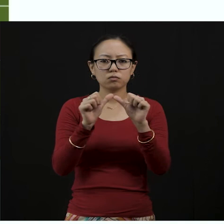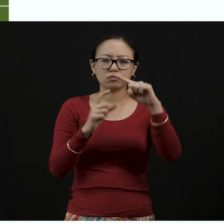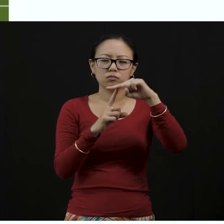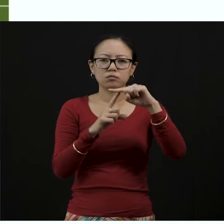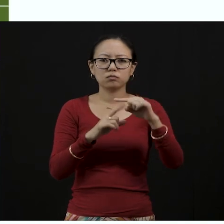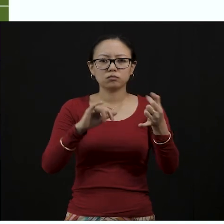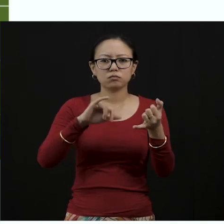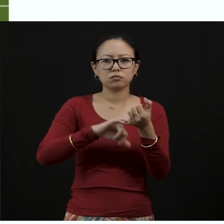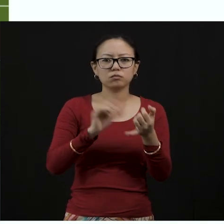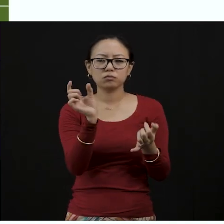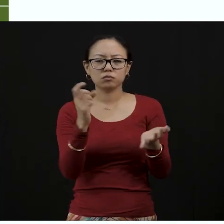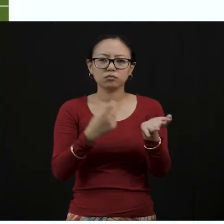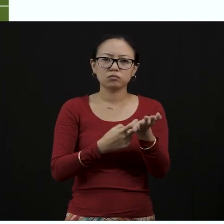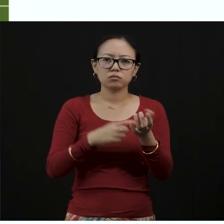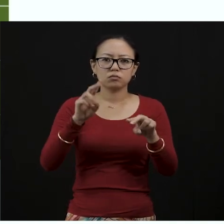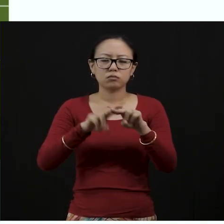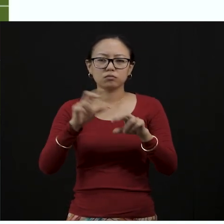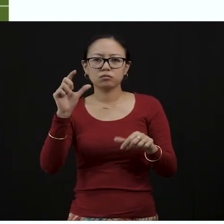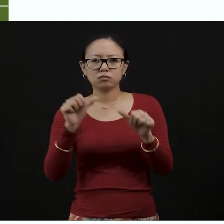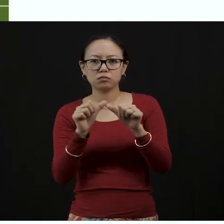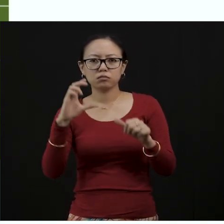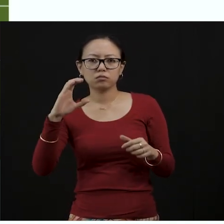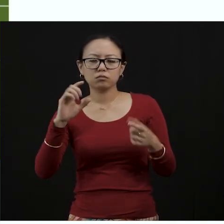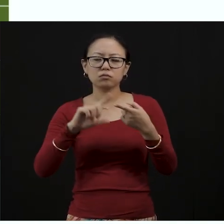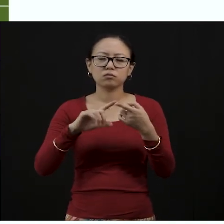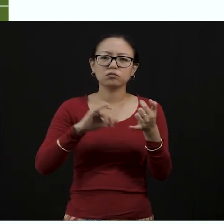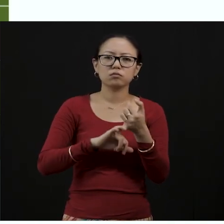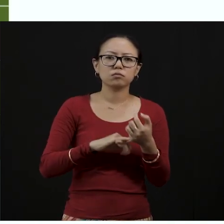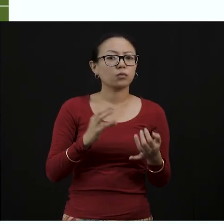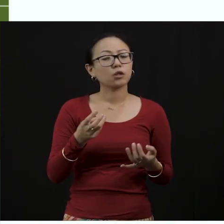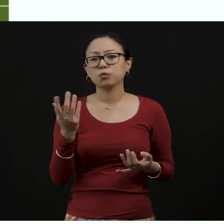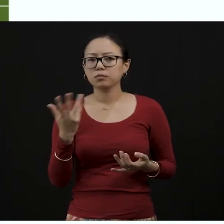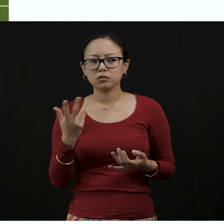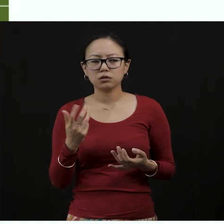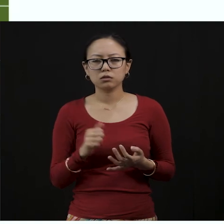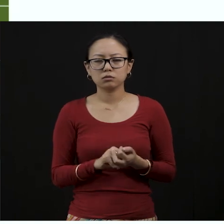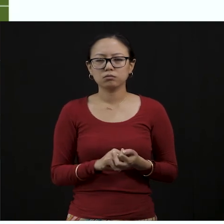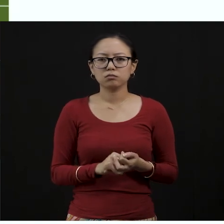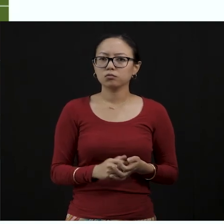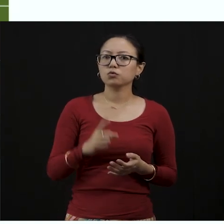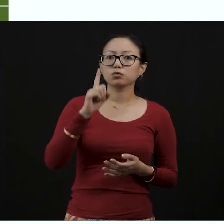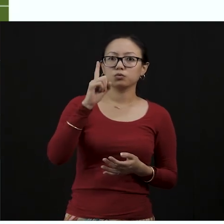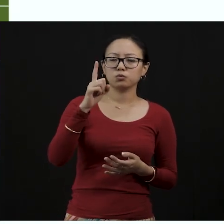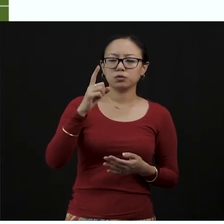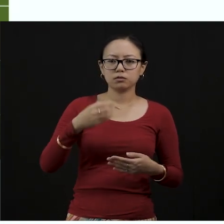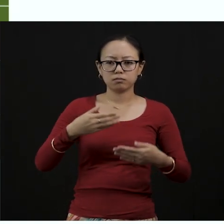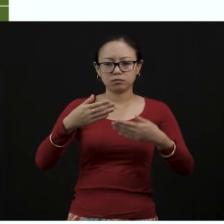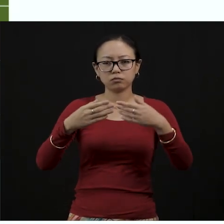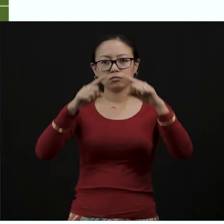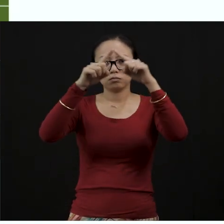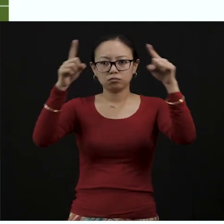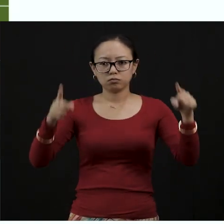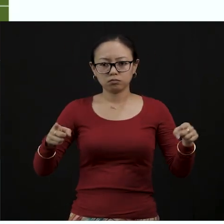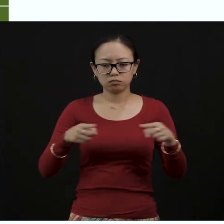1. And number of curved surface, how many curved surface do we have? No, in square it is just a straight line